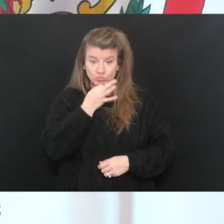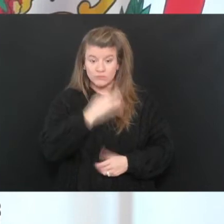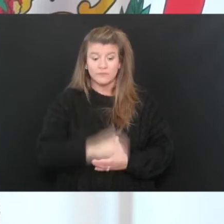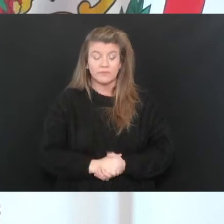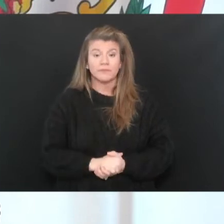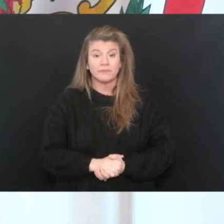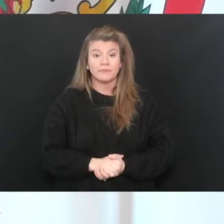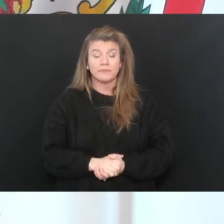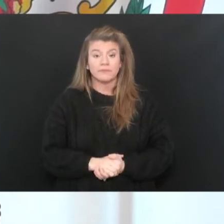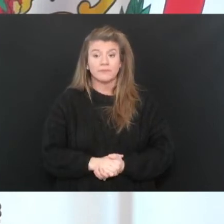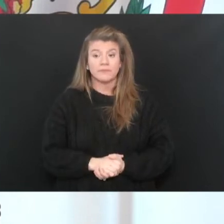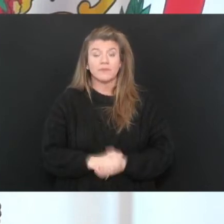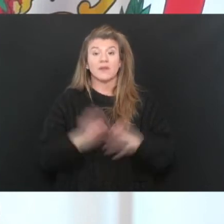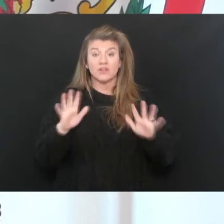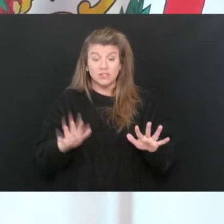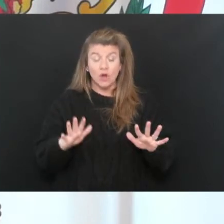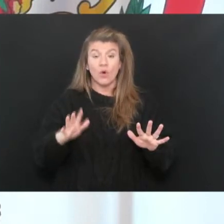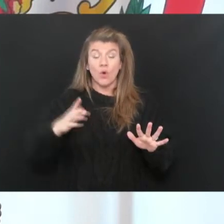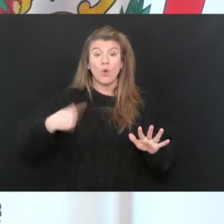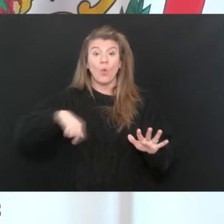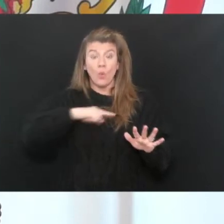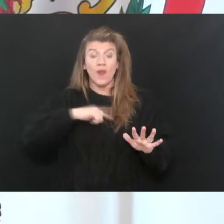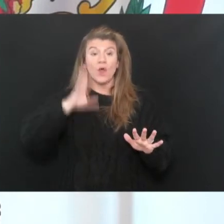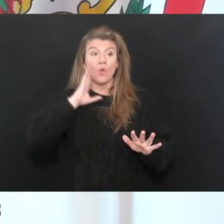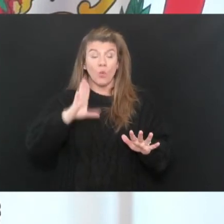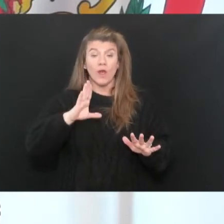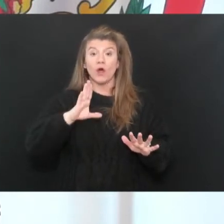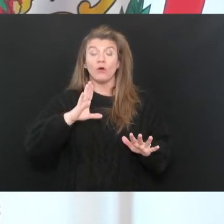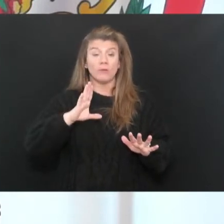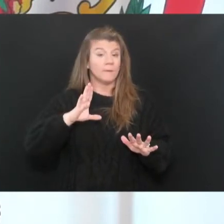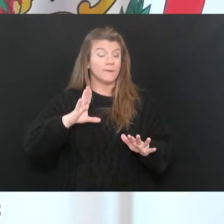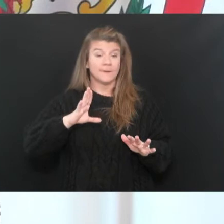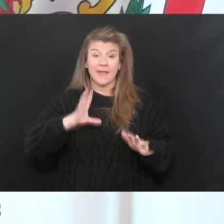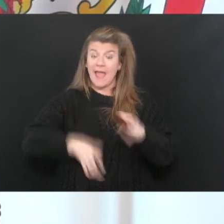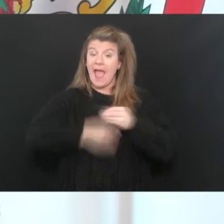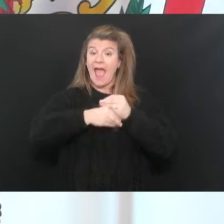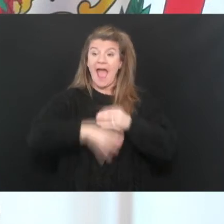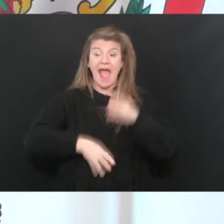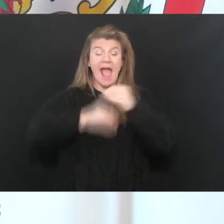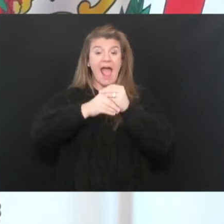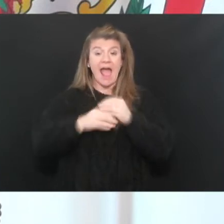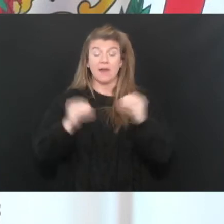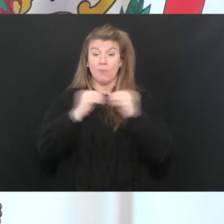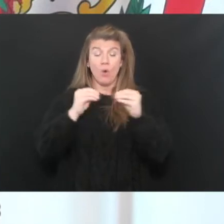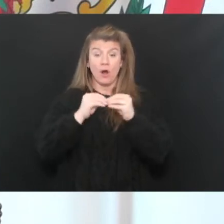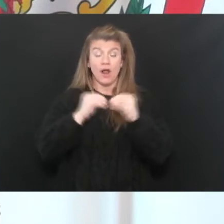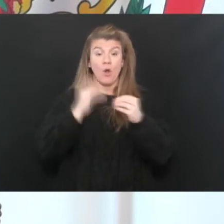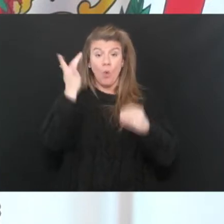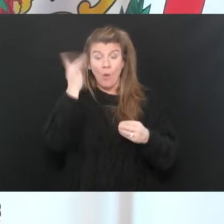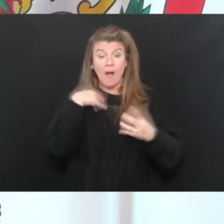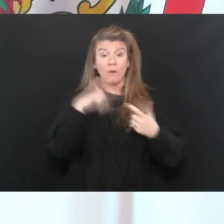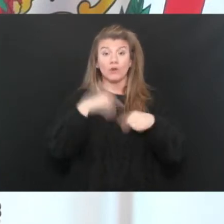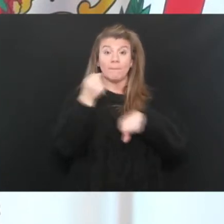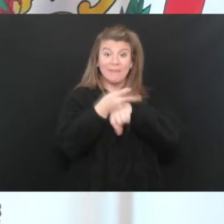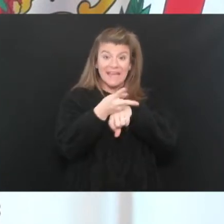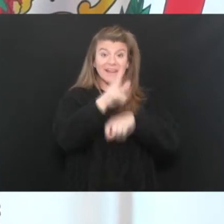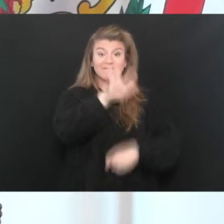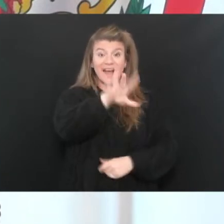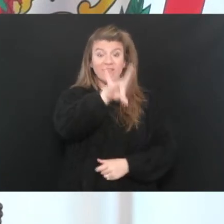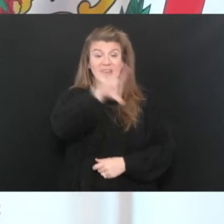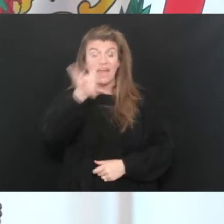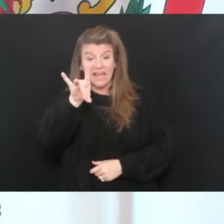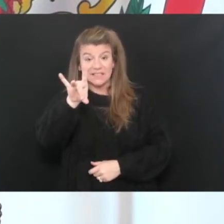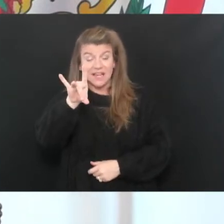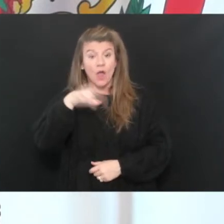So absolutely, we're going to take on, beat 588 and beat